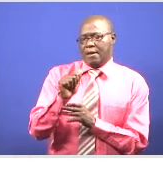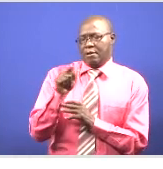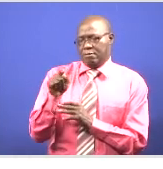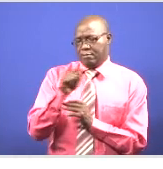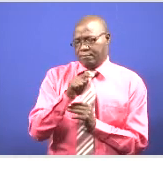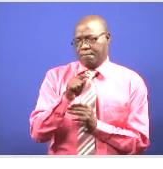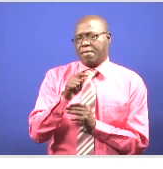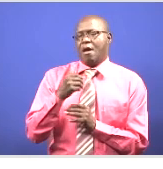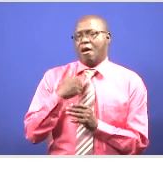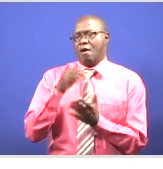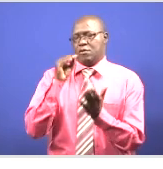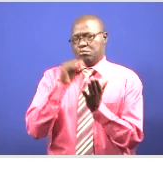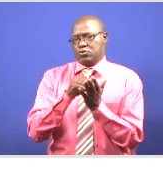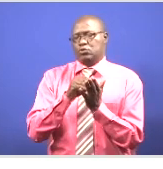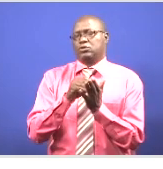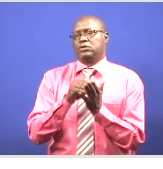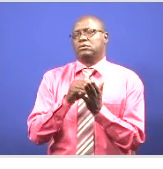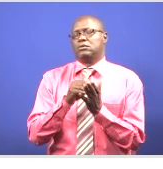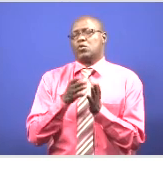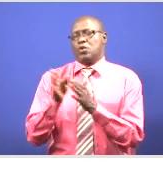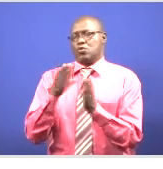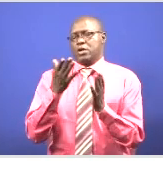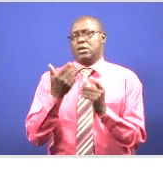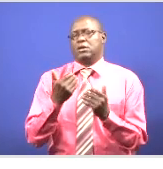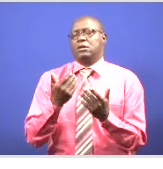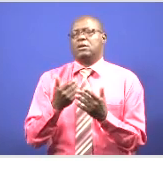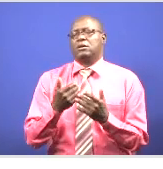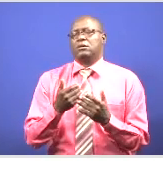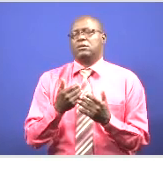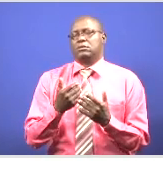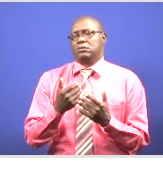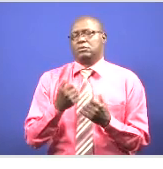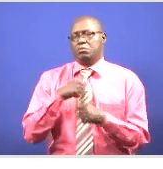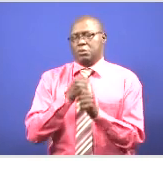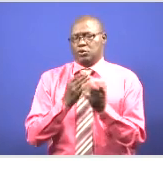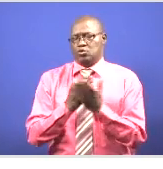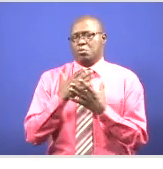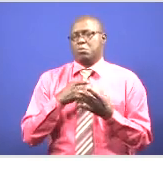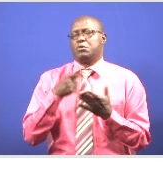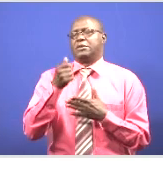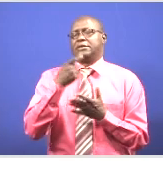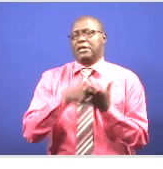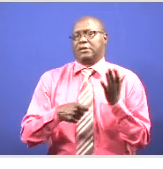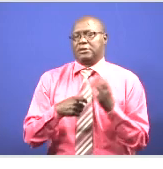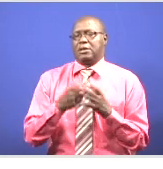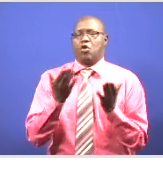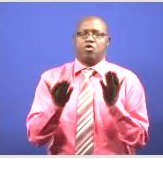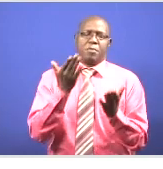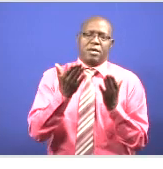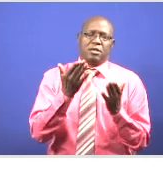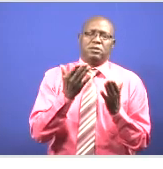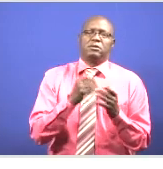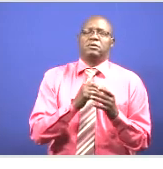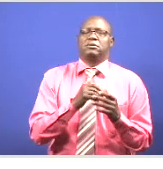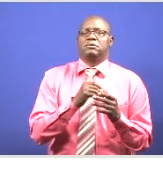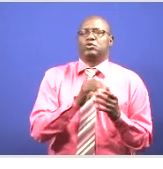have put in measures to curb tax evasion. Well, let's look at the comparison between the Jubilee government, the Uhuru Kenyatta's